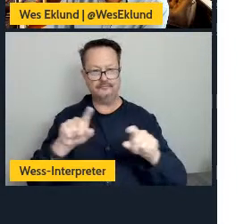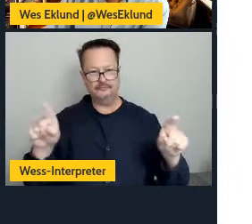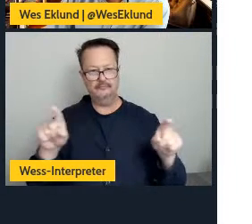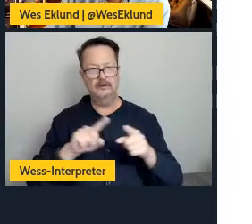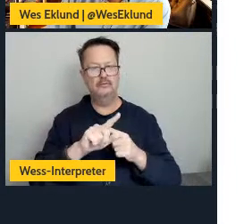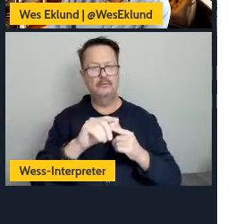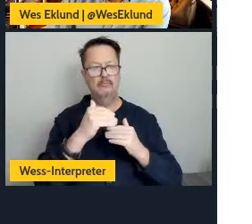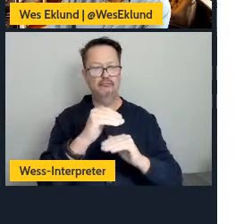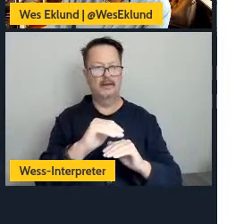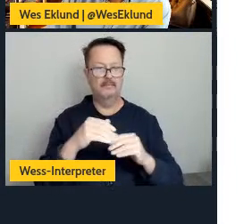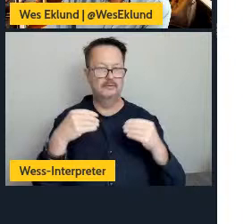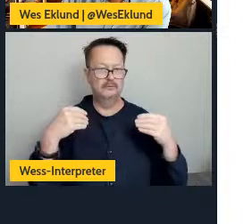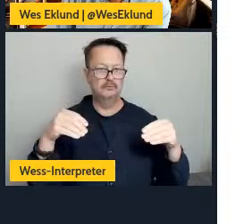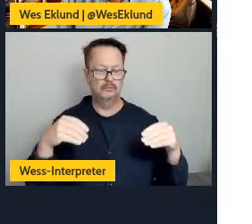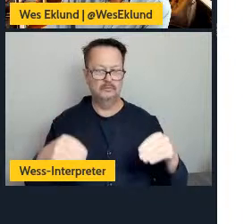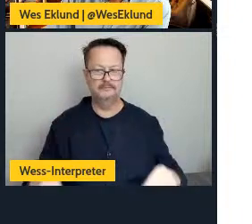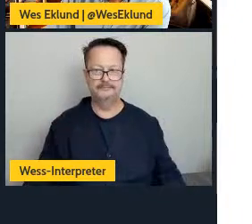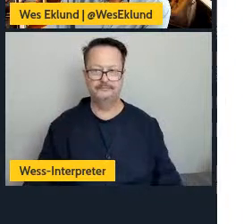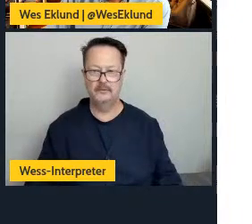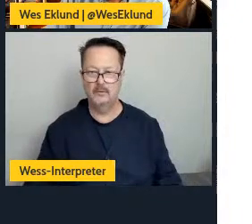store.